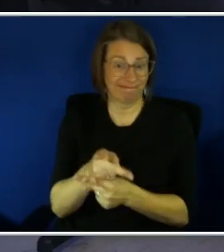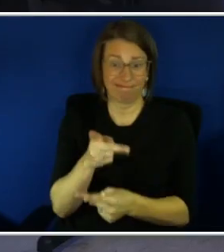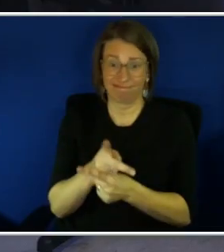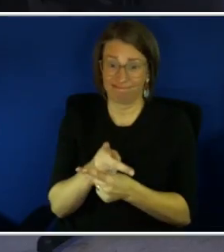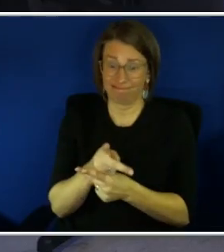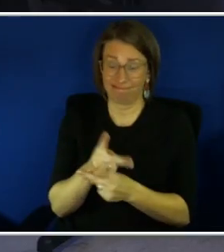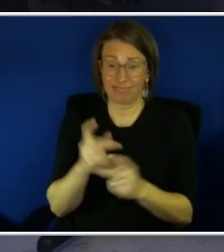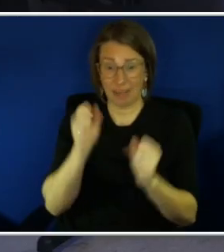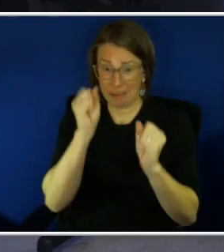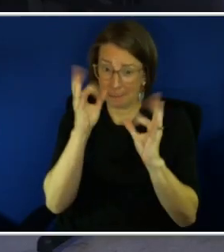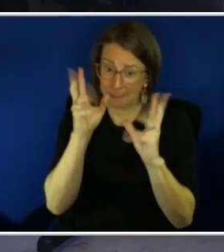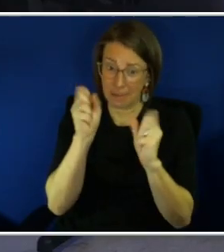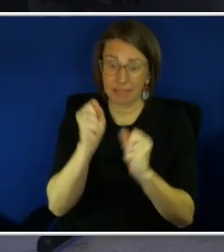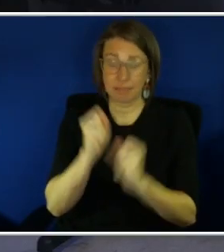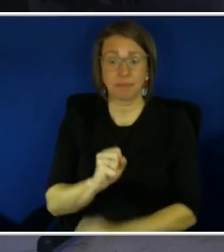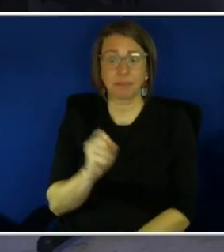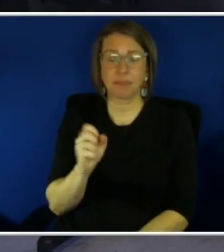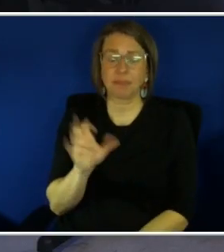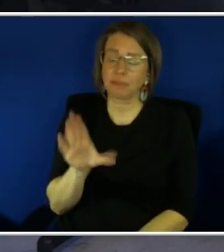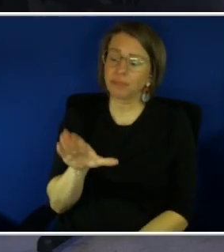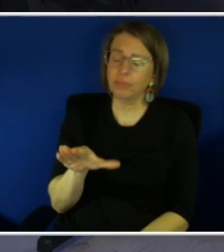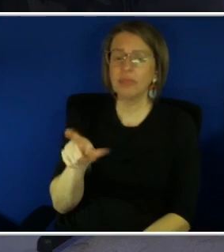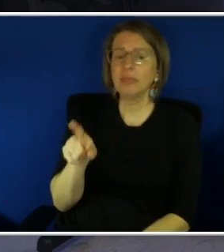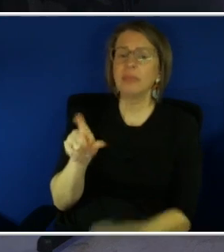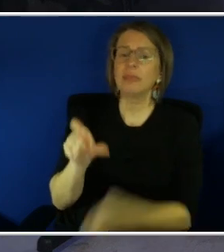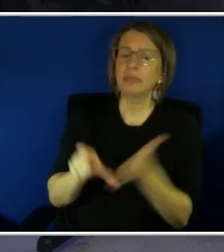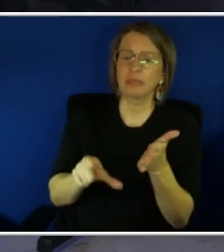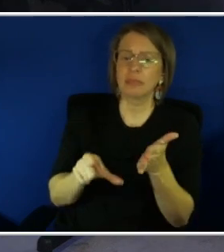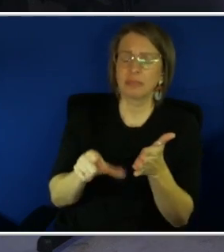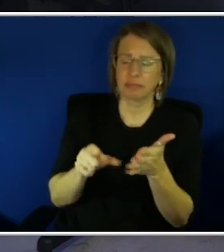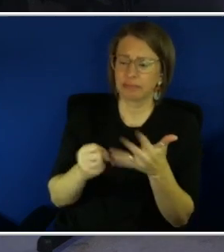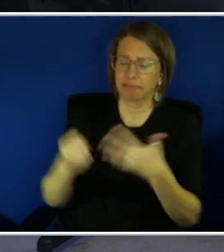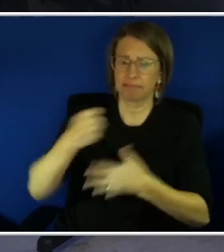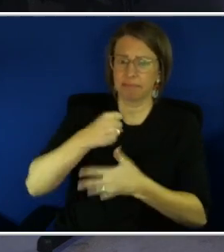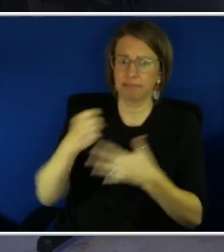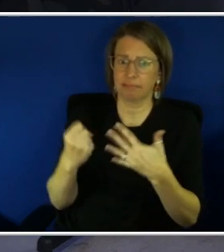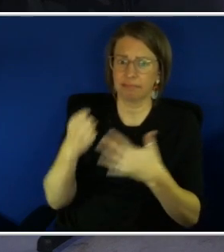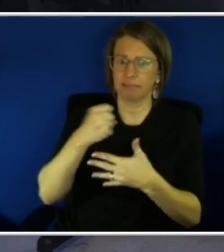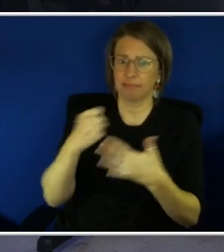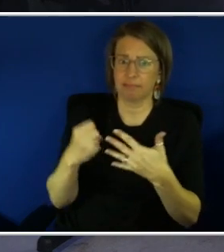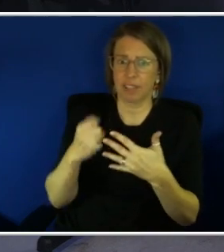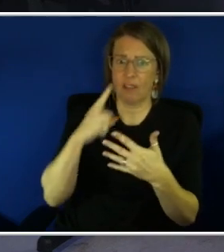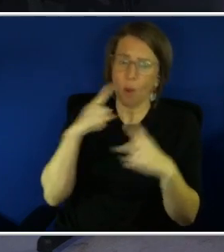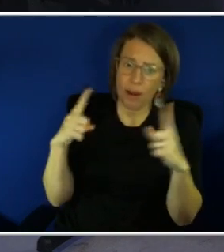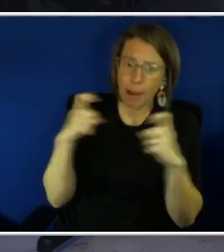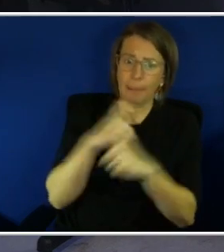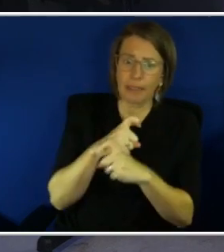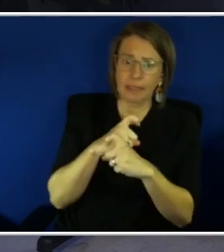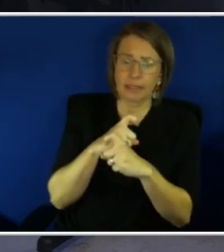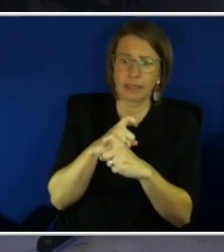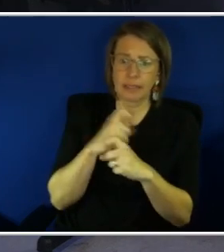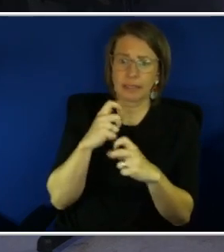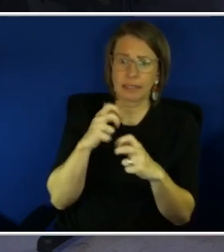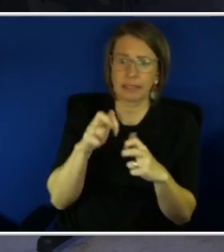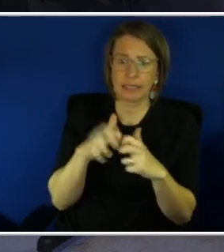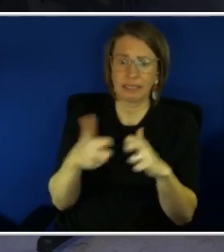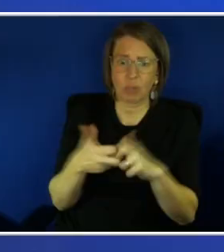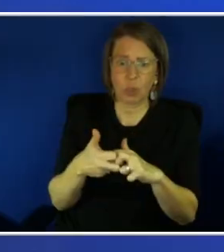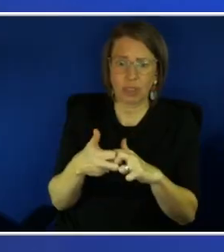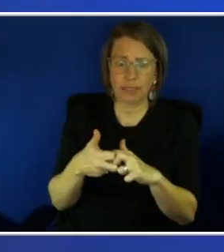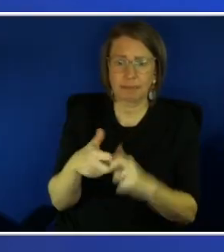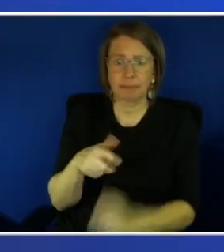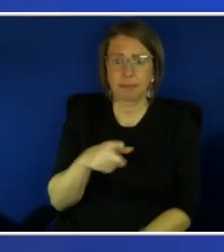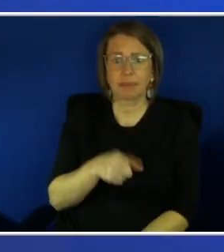amazing. Okay, so Dr. Jelly, where does this operation rank in terms of complexity or difficulty? Yeah, so it's difficult,